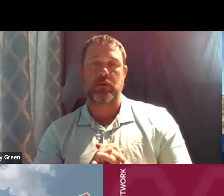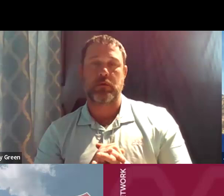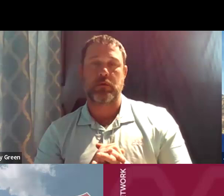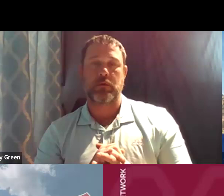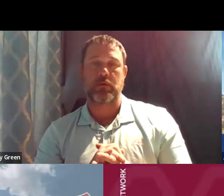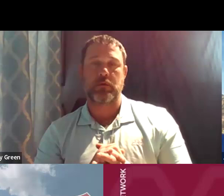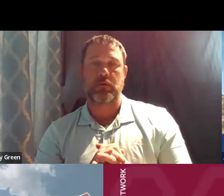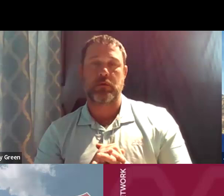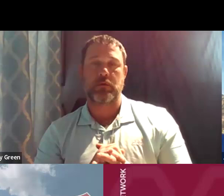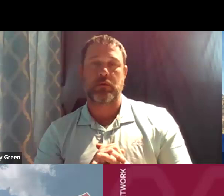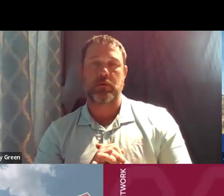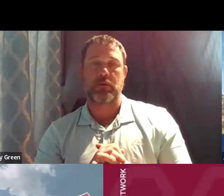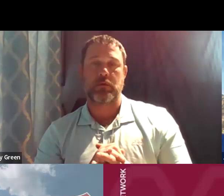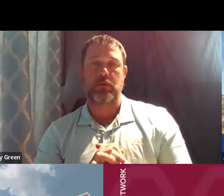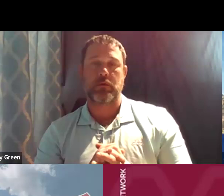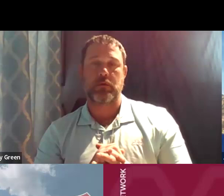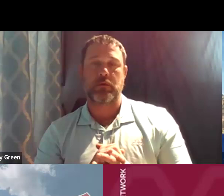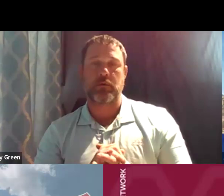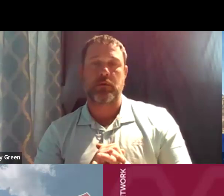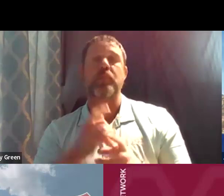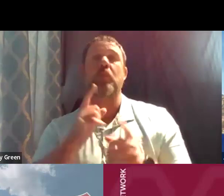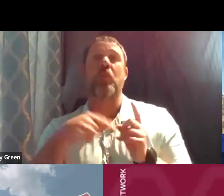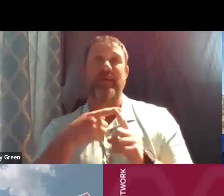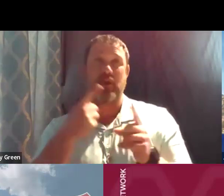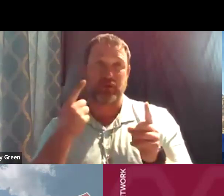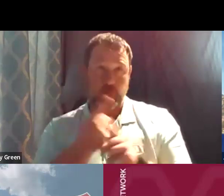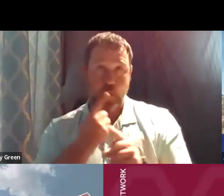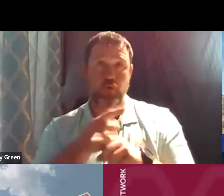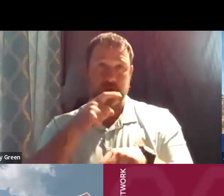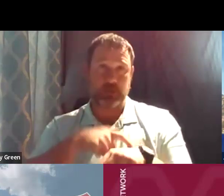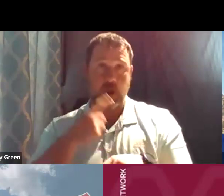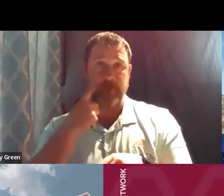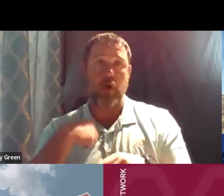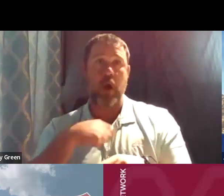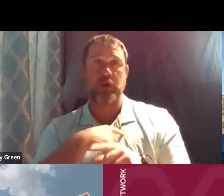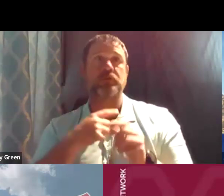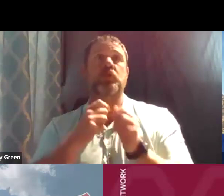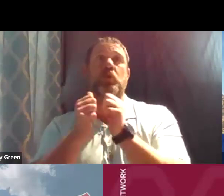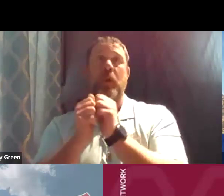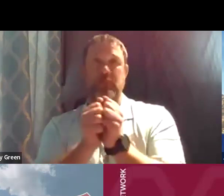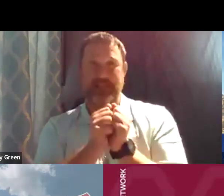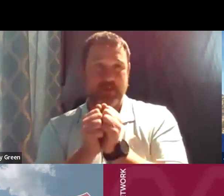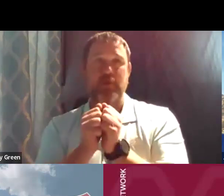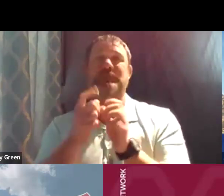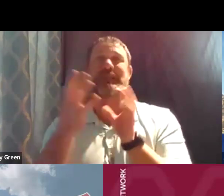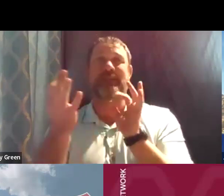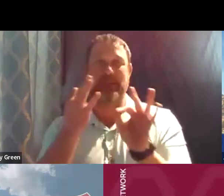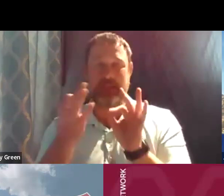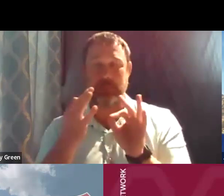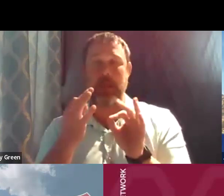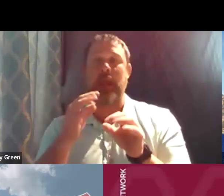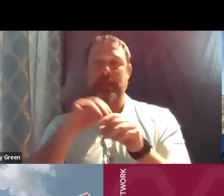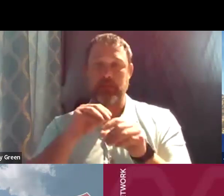when there is an appropriate time for us to come together and seek feedback and input from